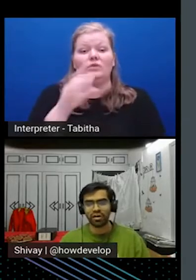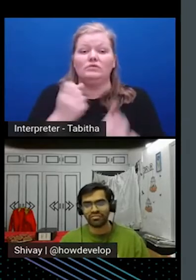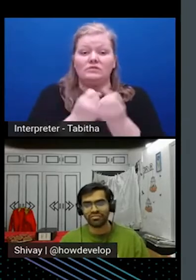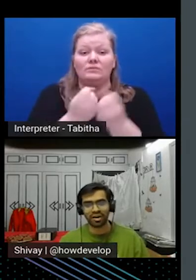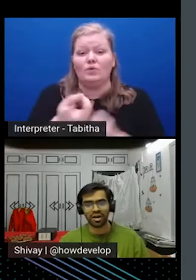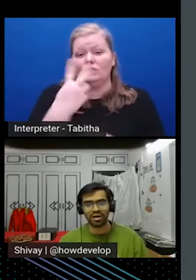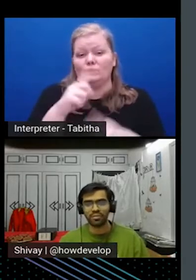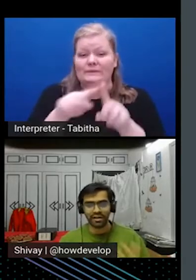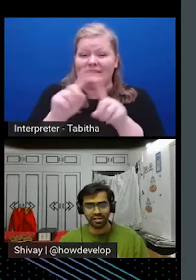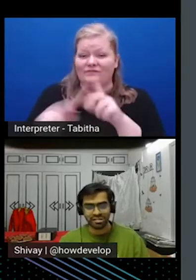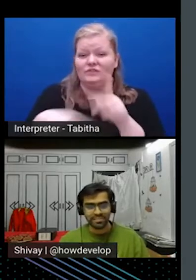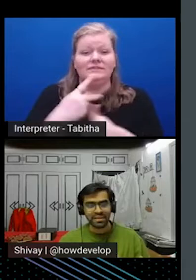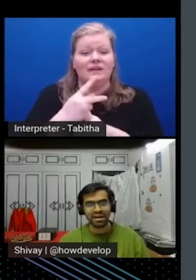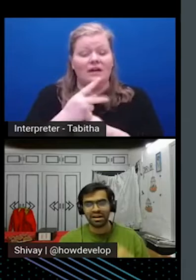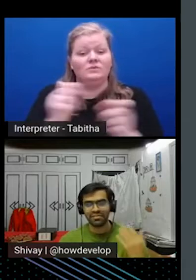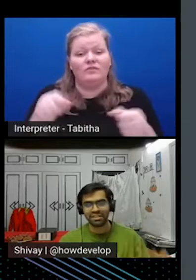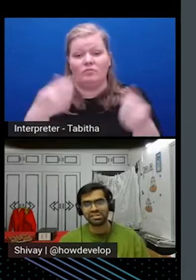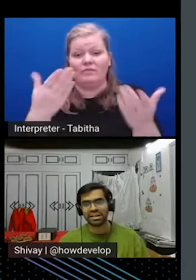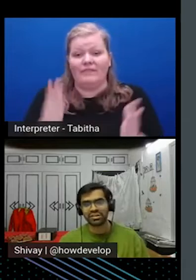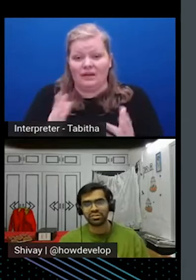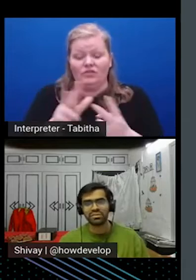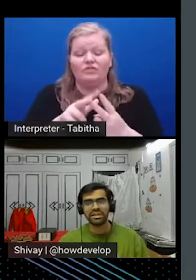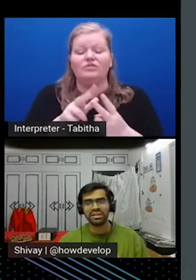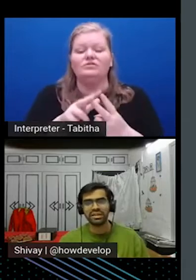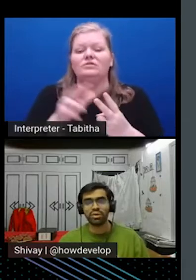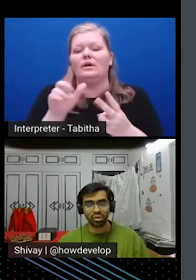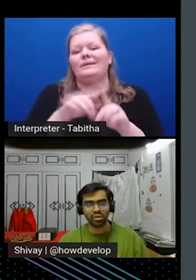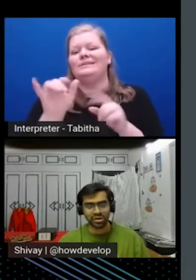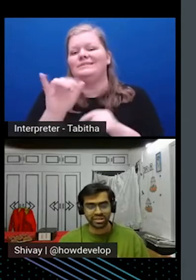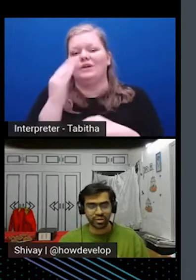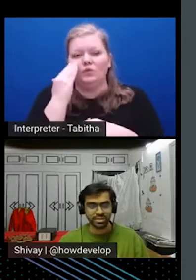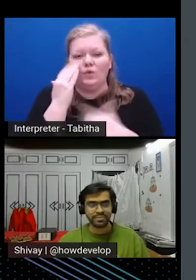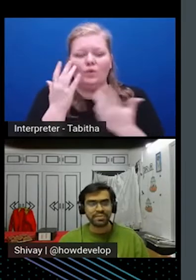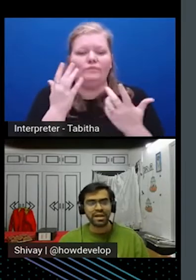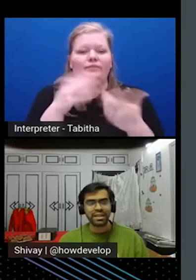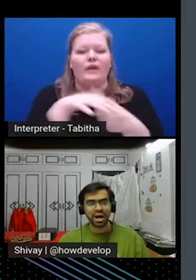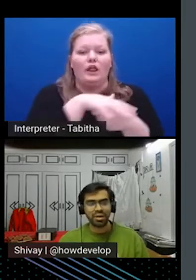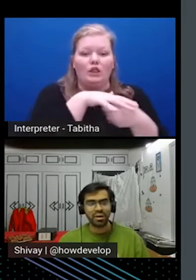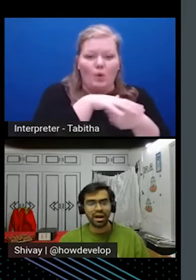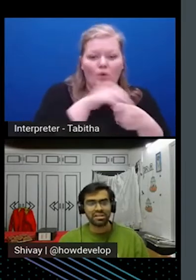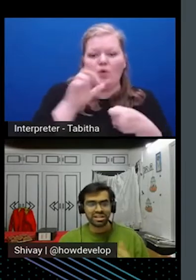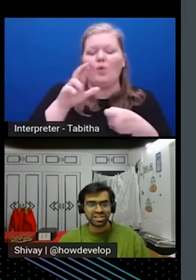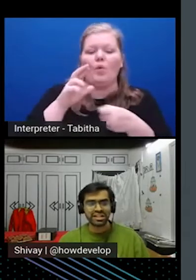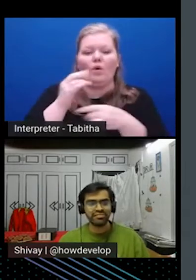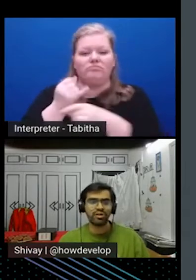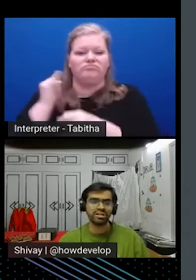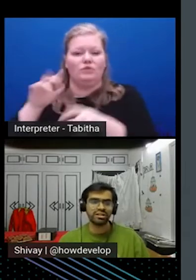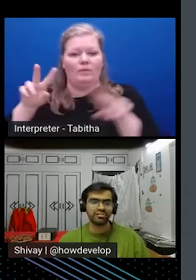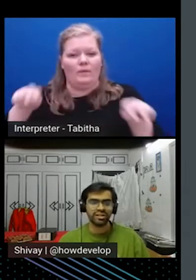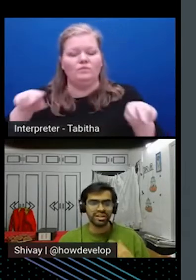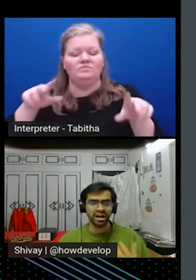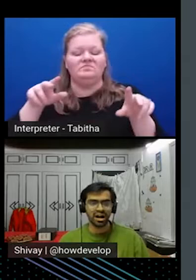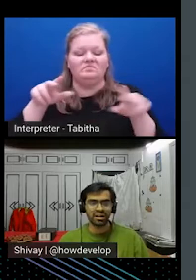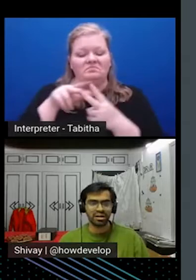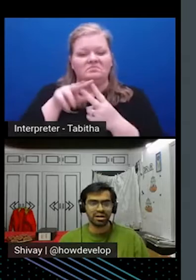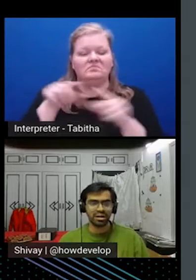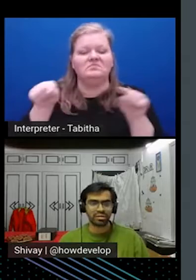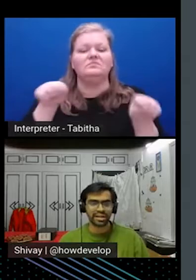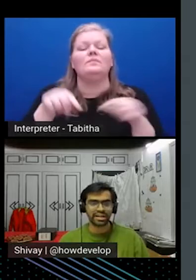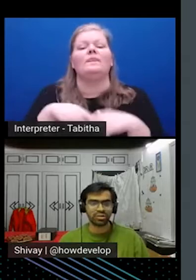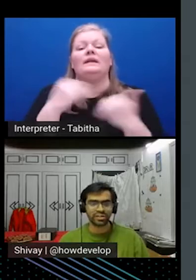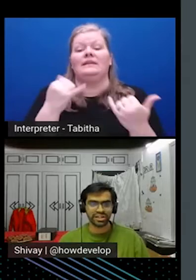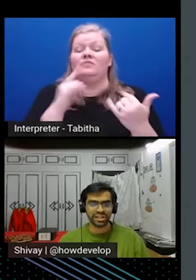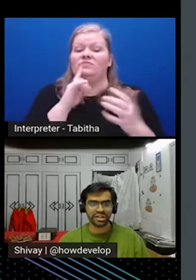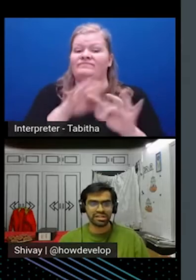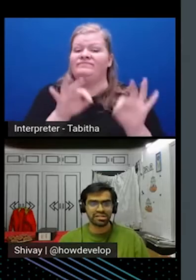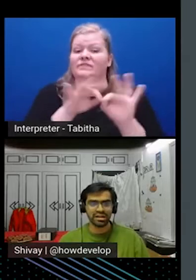types of providers, whether it's the local or the remote. Now essentially what we are looking